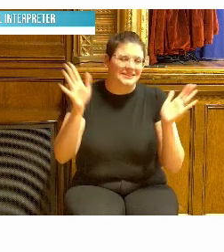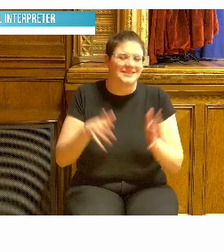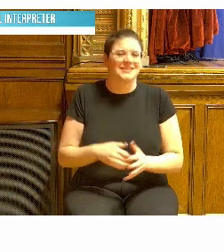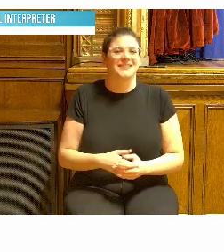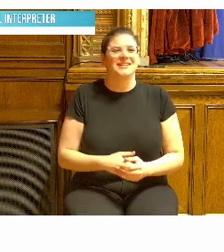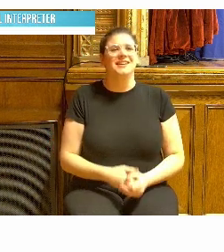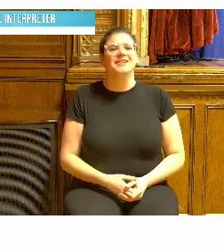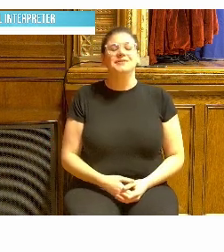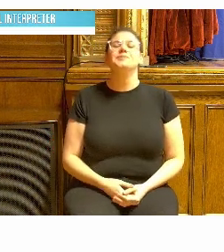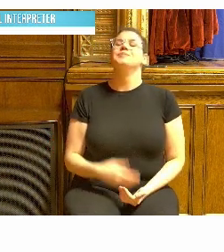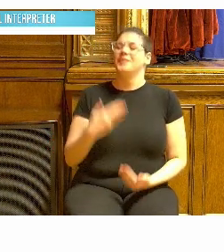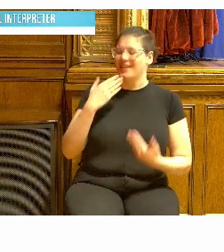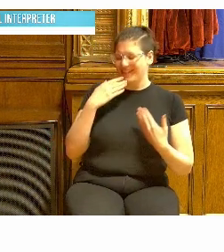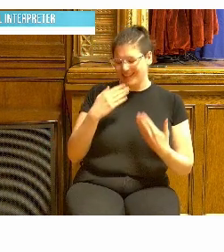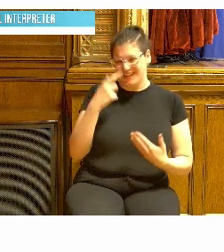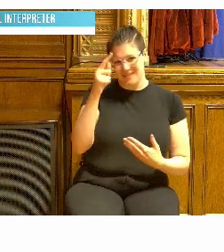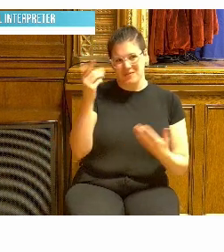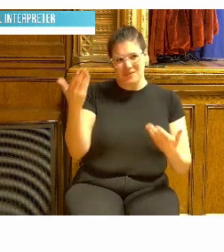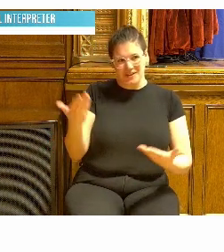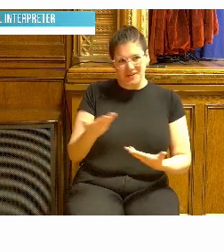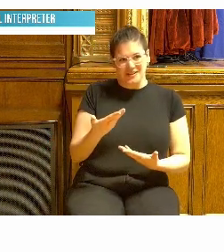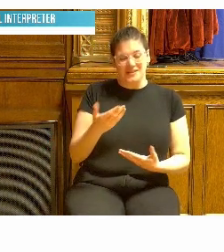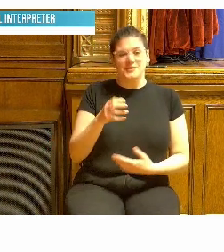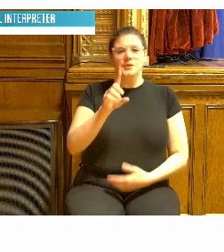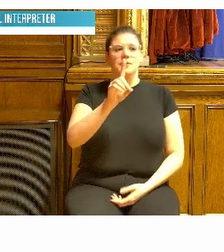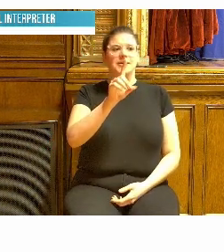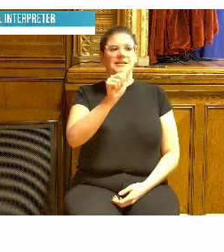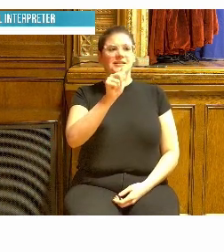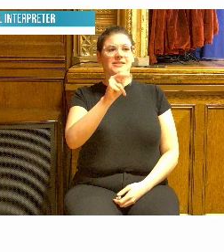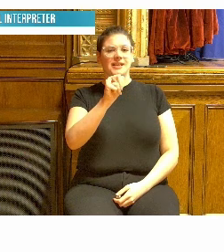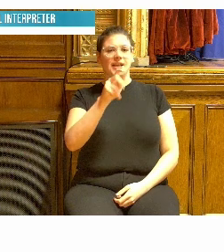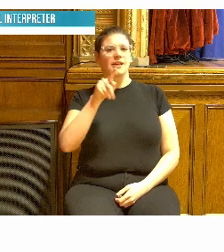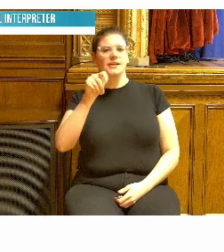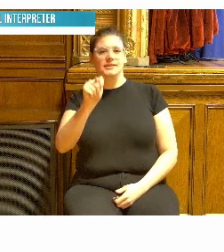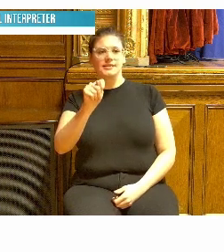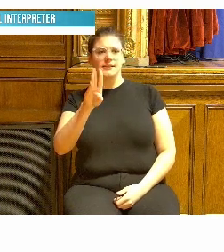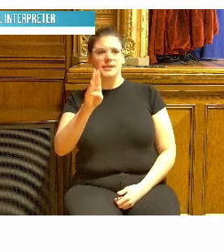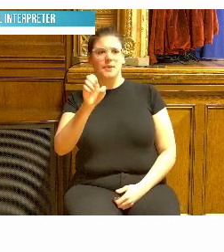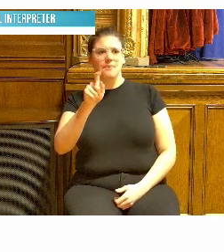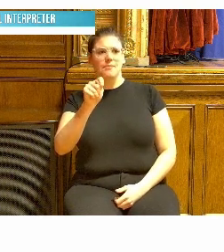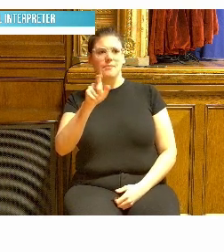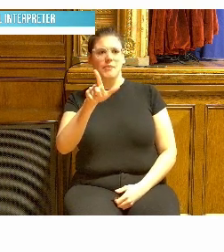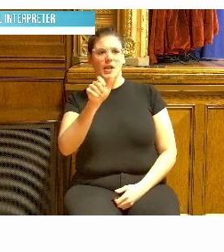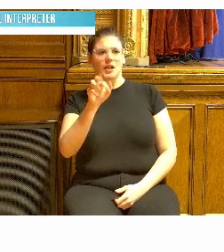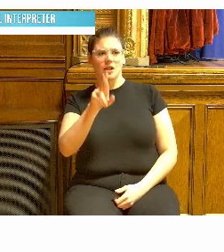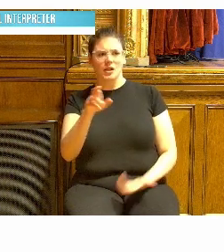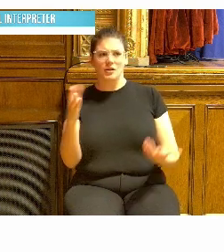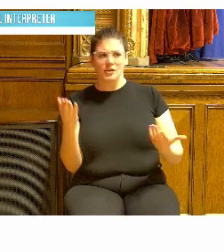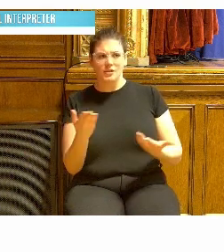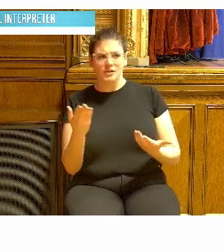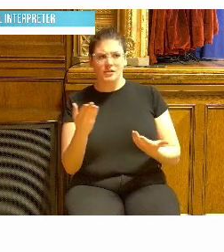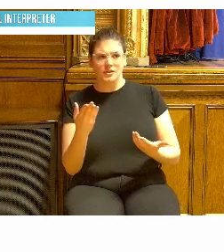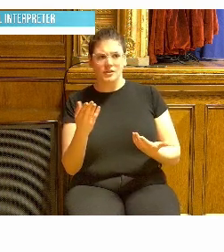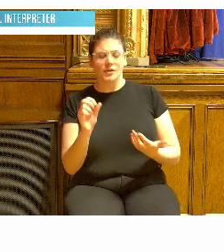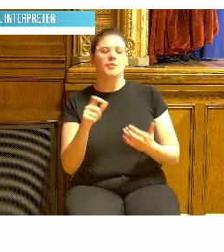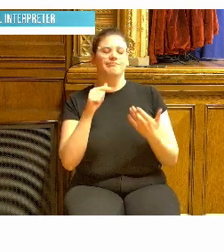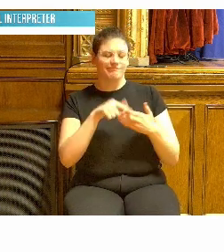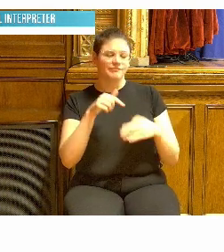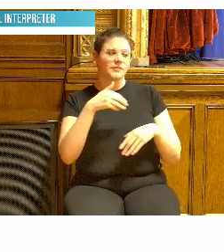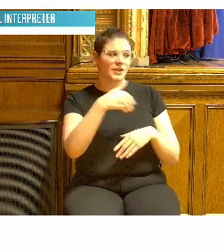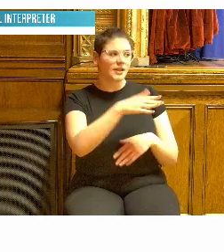Well, thank you for being here. So is Dan T. Butler here? All right, Reverend Dan left.